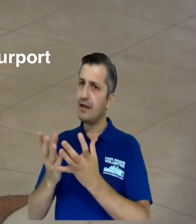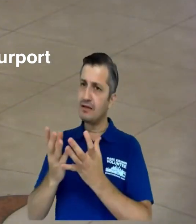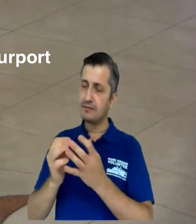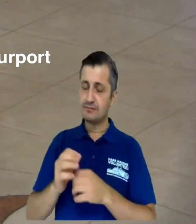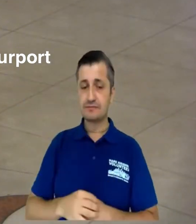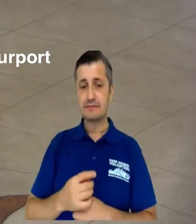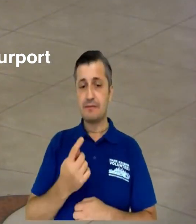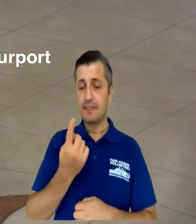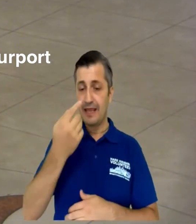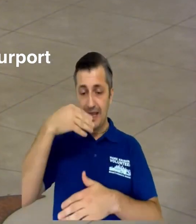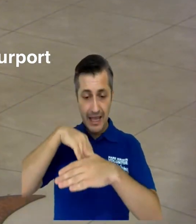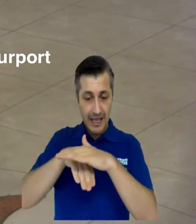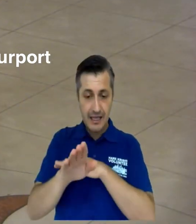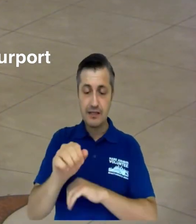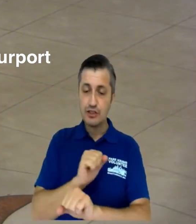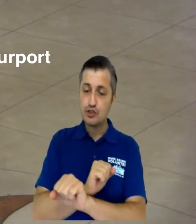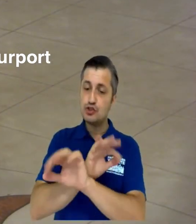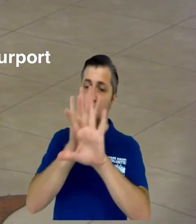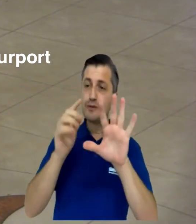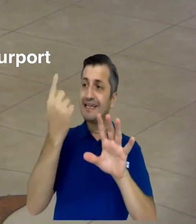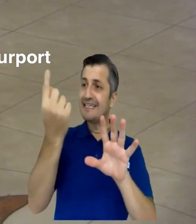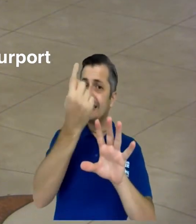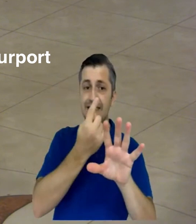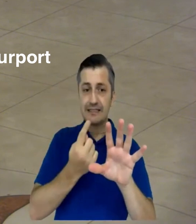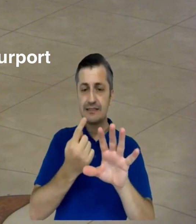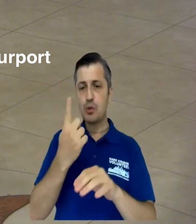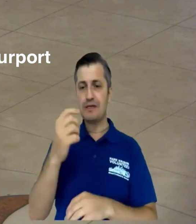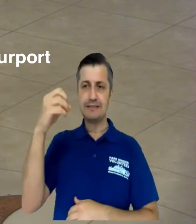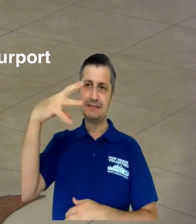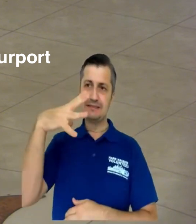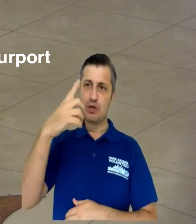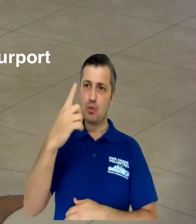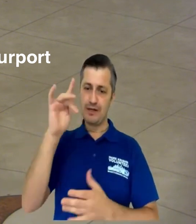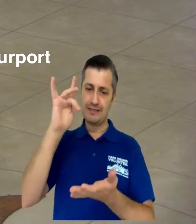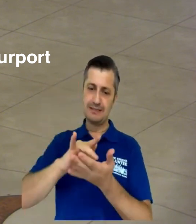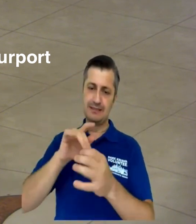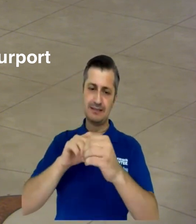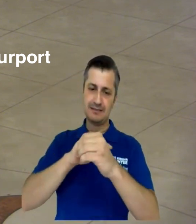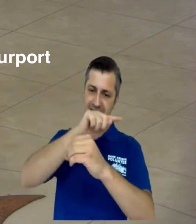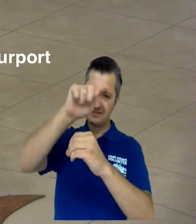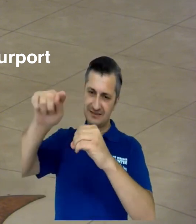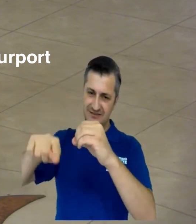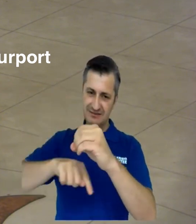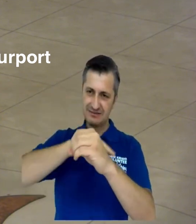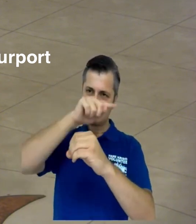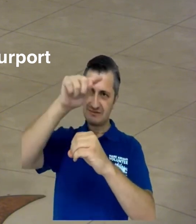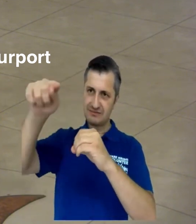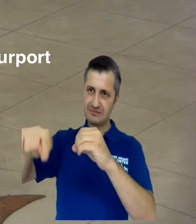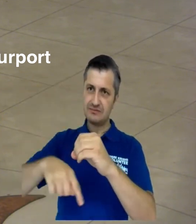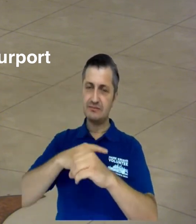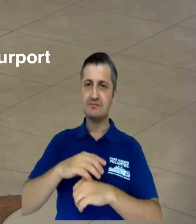one sun. As stated in the Bhagavad Gita, chapter 10, verse 21, the moon is one